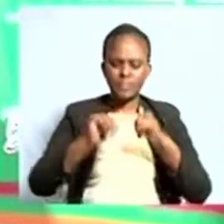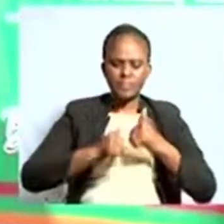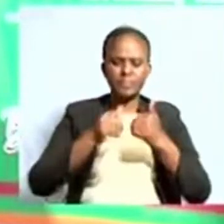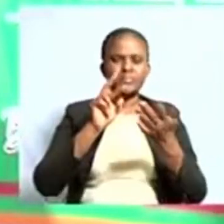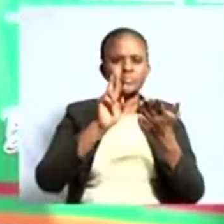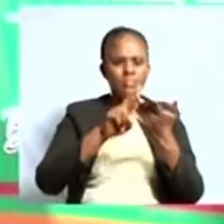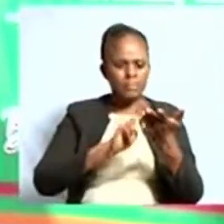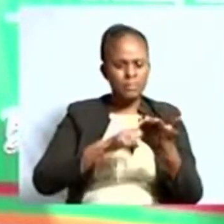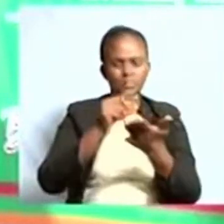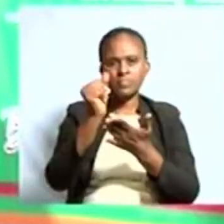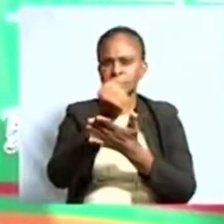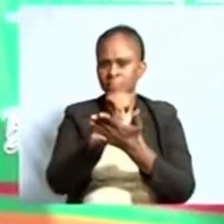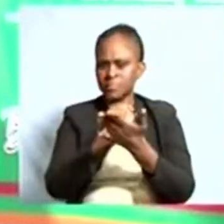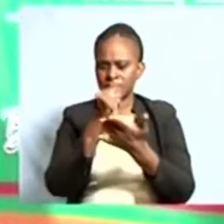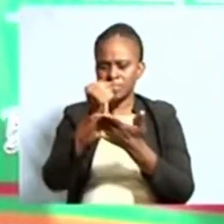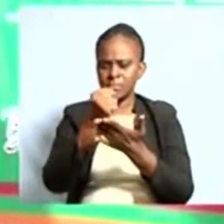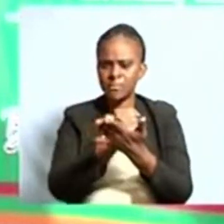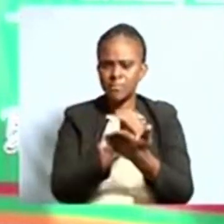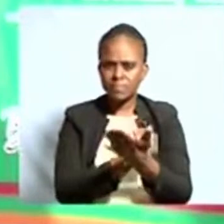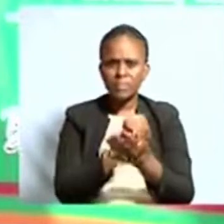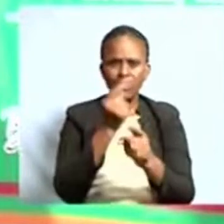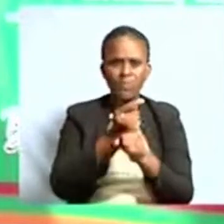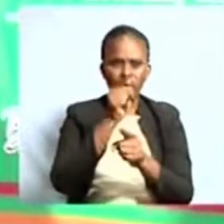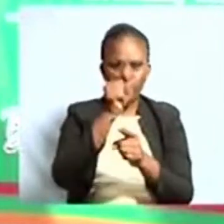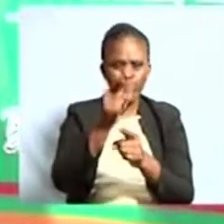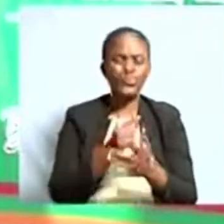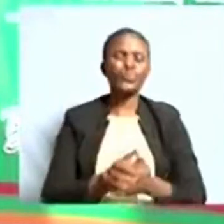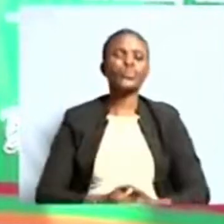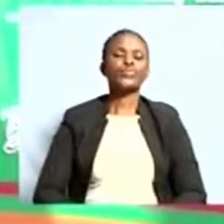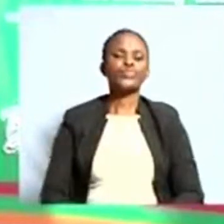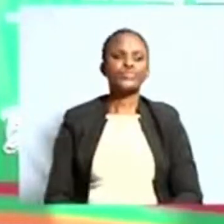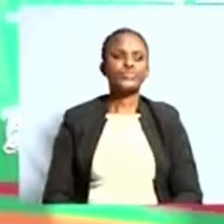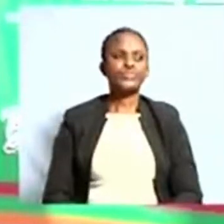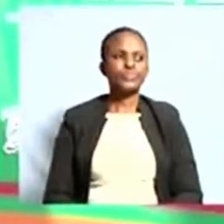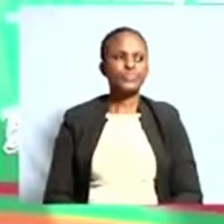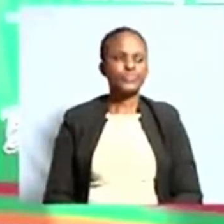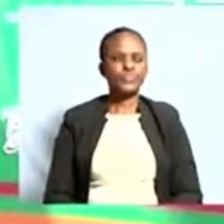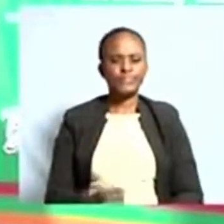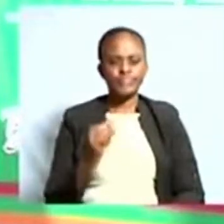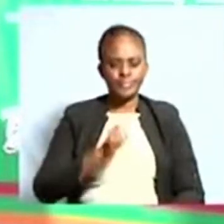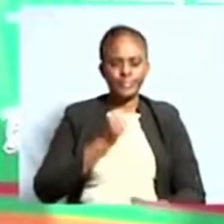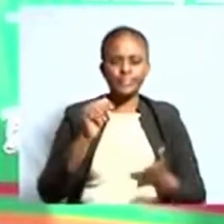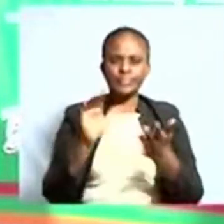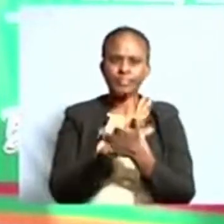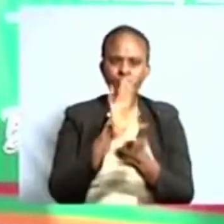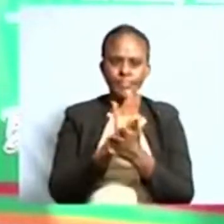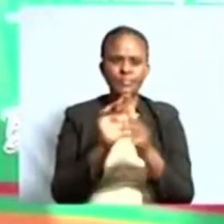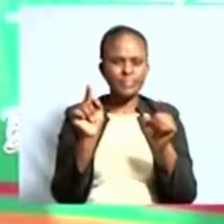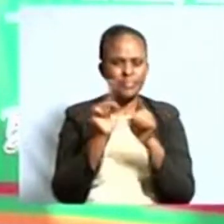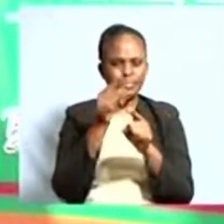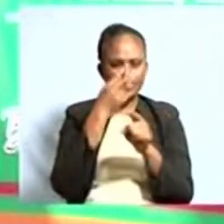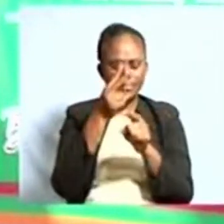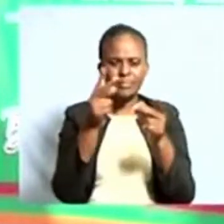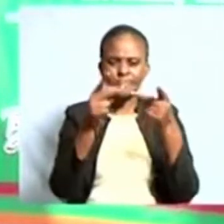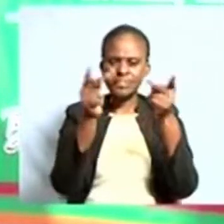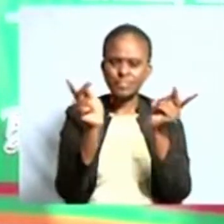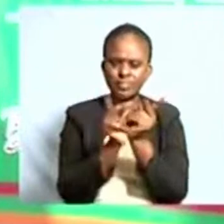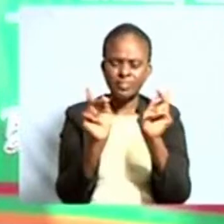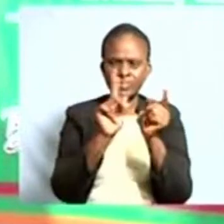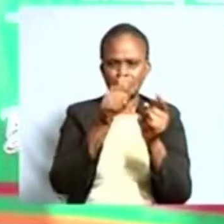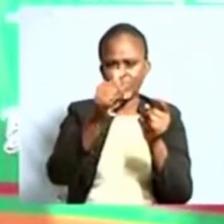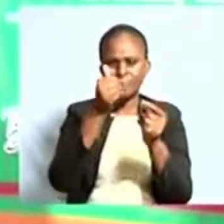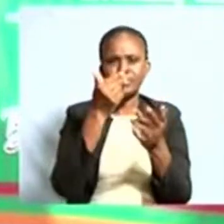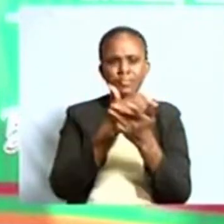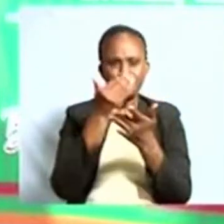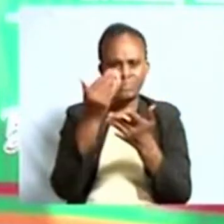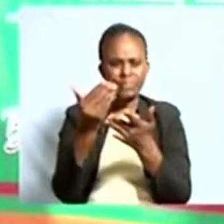record a statement from you. Then we move in and see the place where